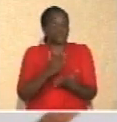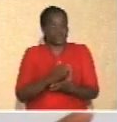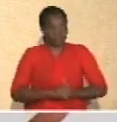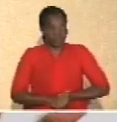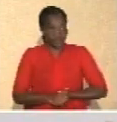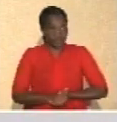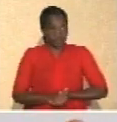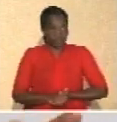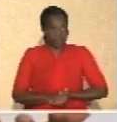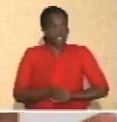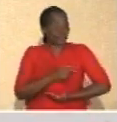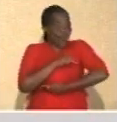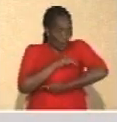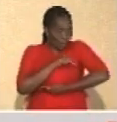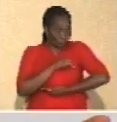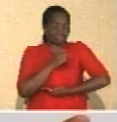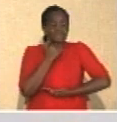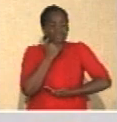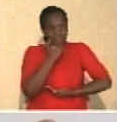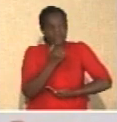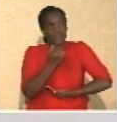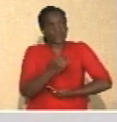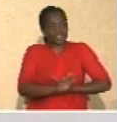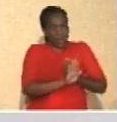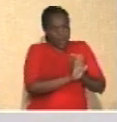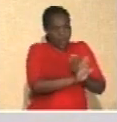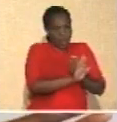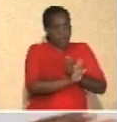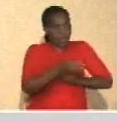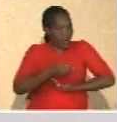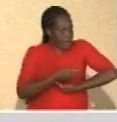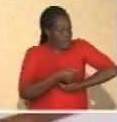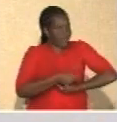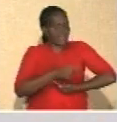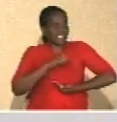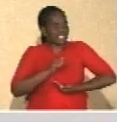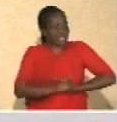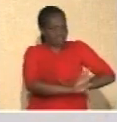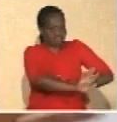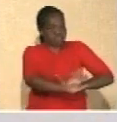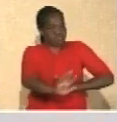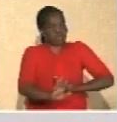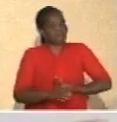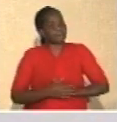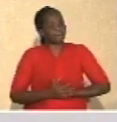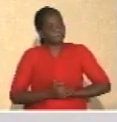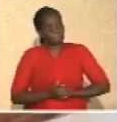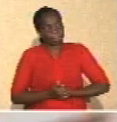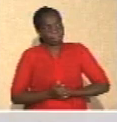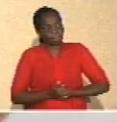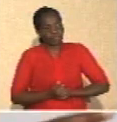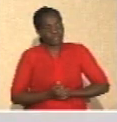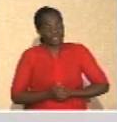been breastfeeding, it's protective for nutrition, it's protective against other infectious diseases. So you don't want to stop it because you are afraid that